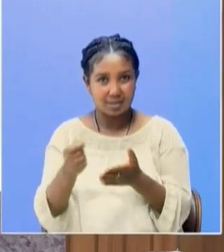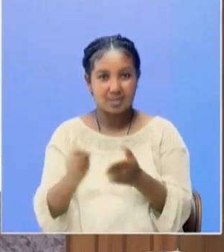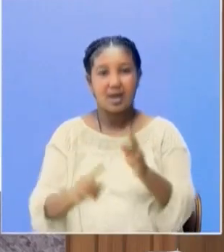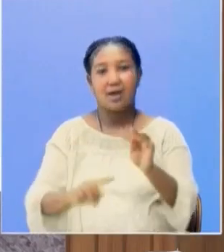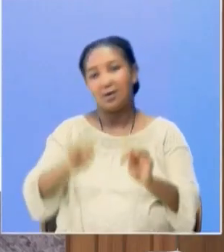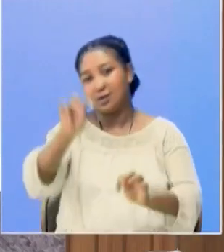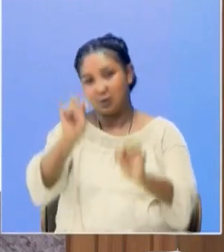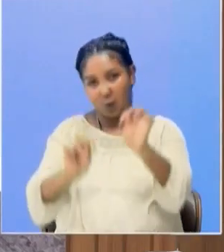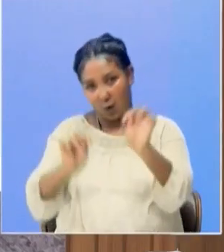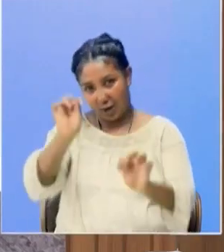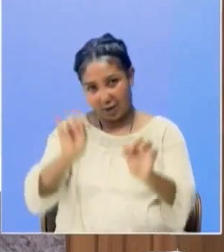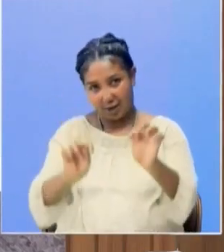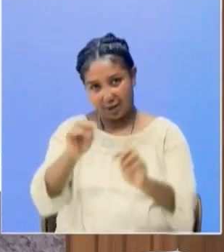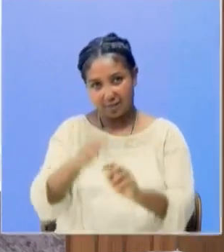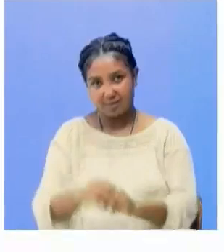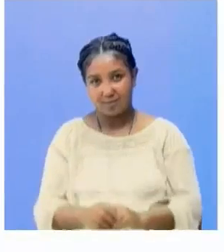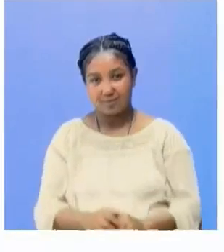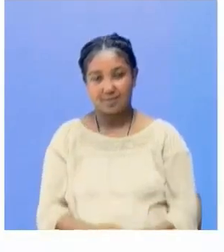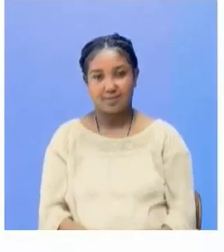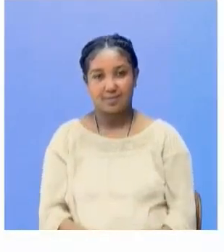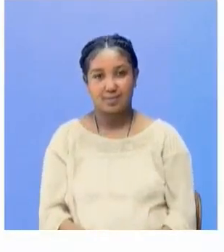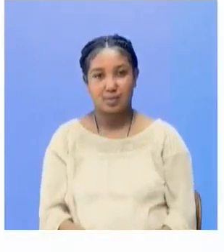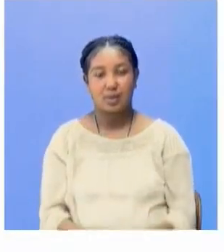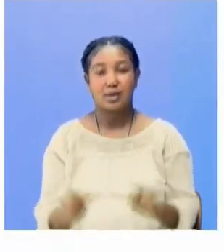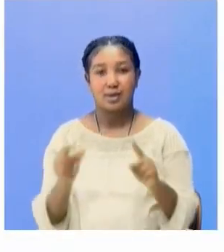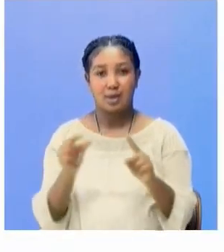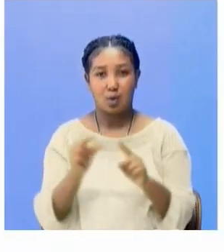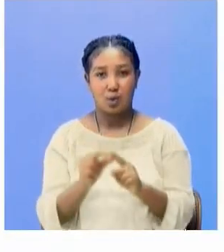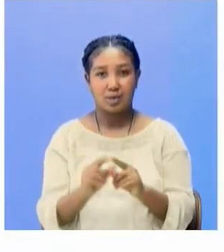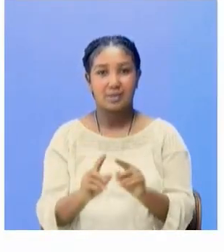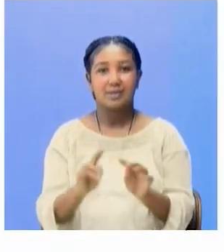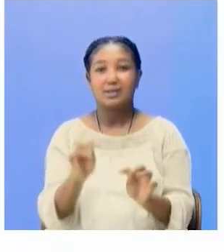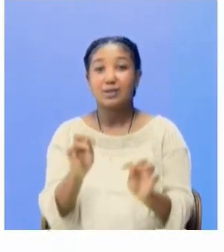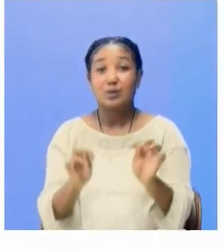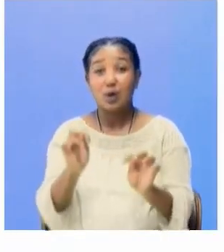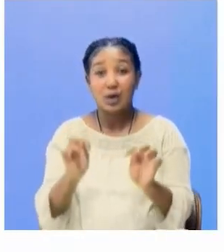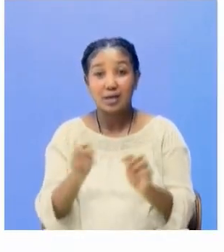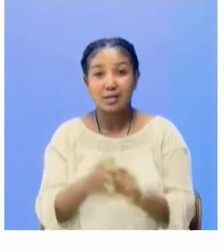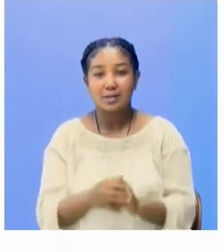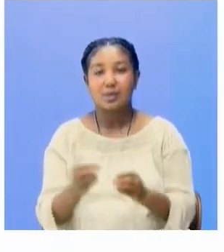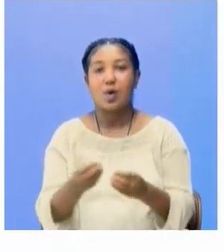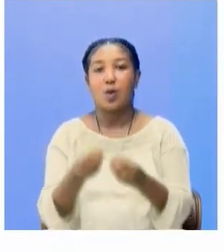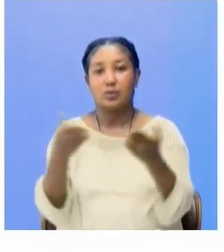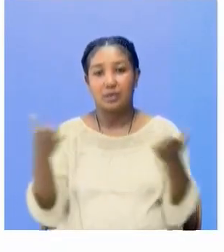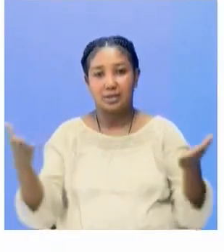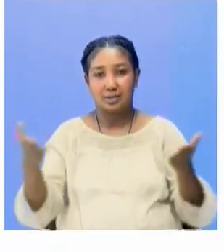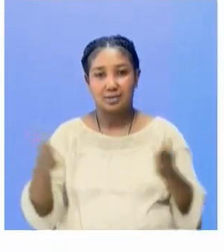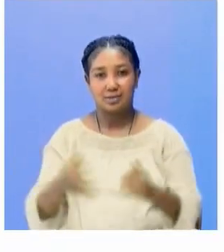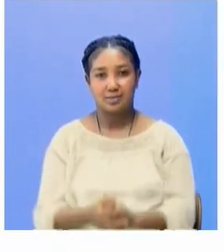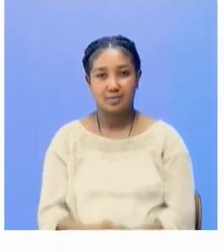story. Come on here. The story is the object.